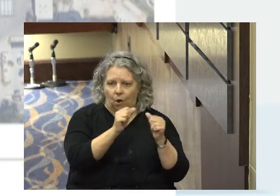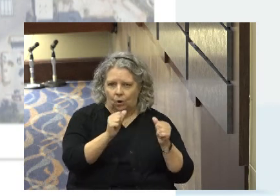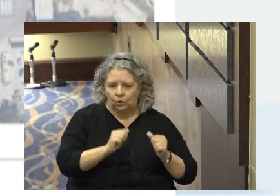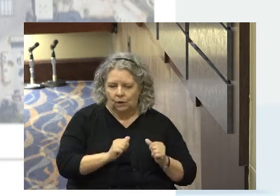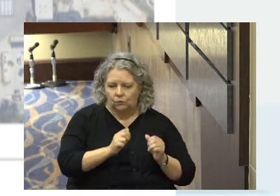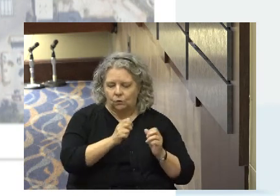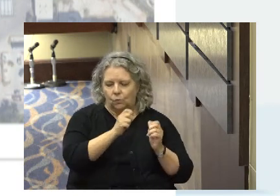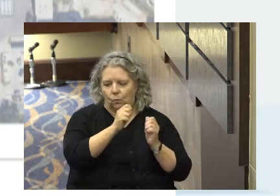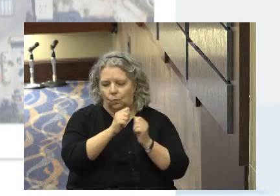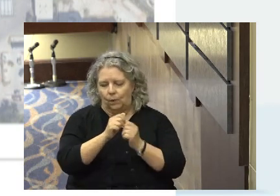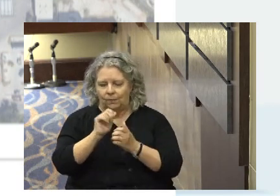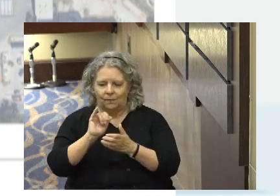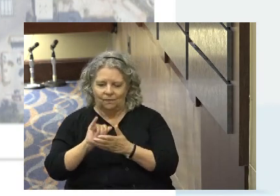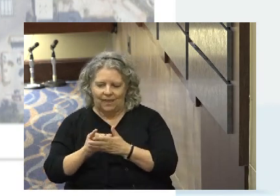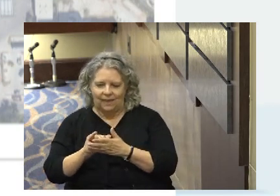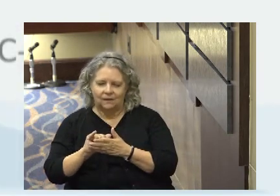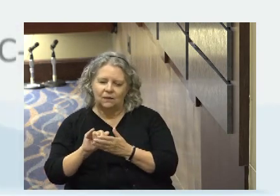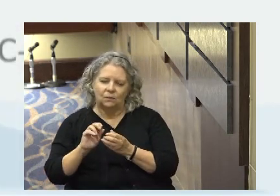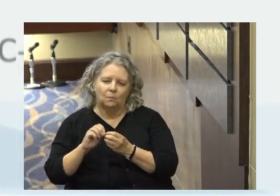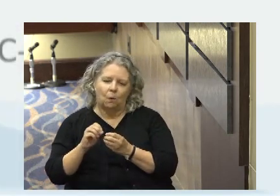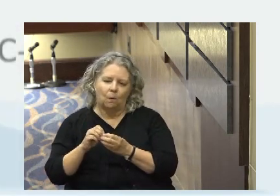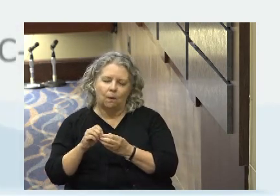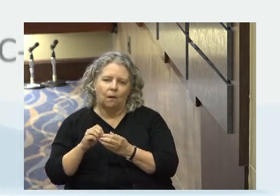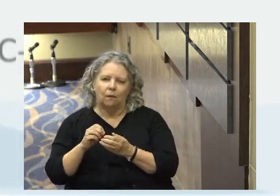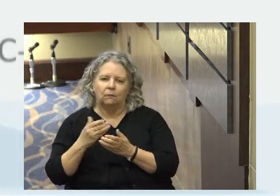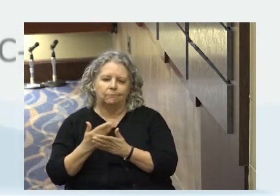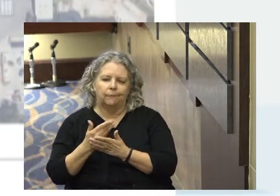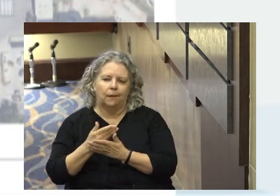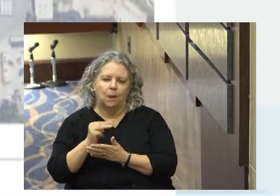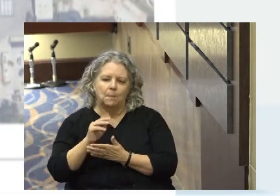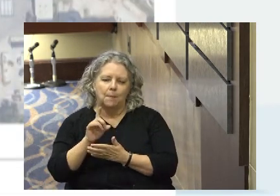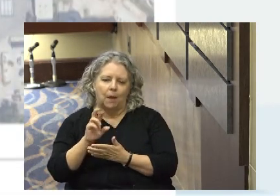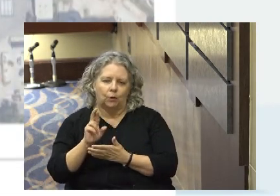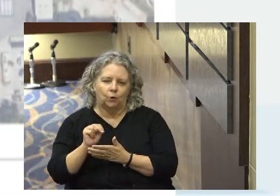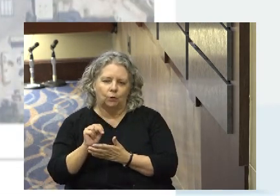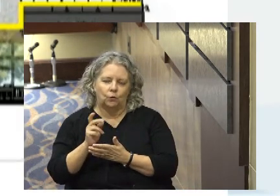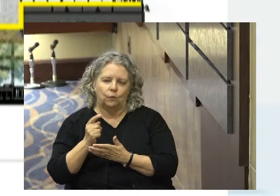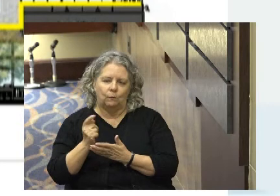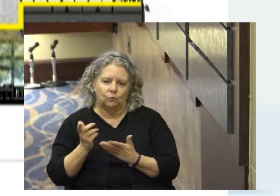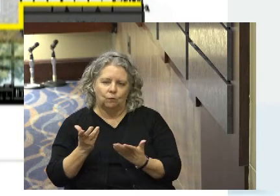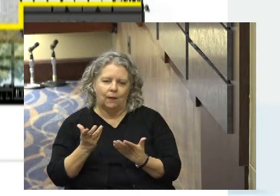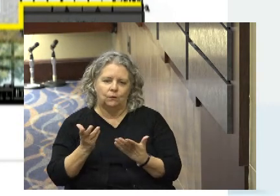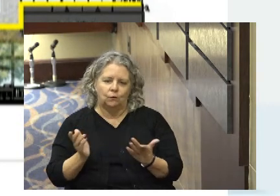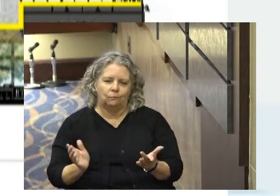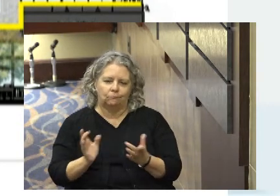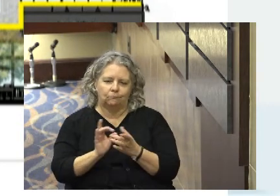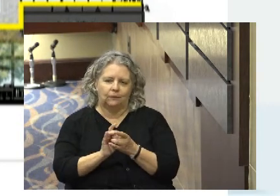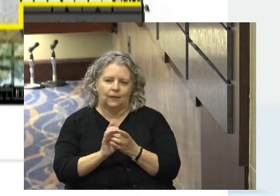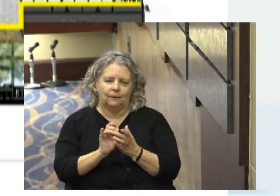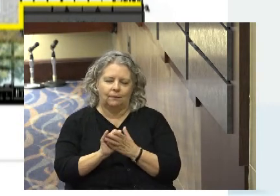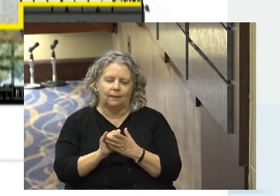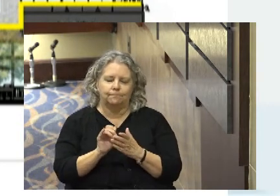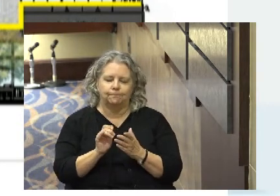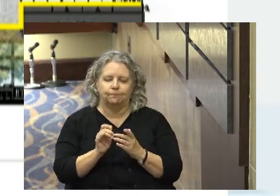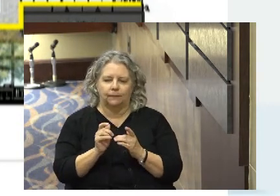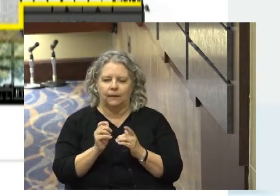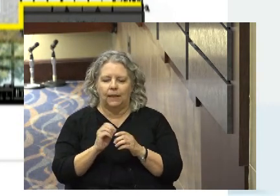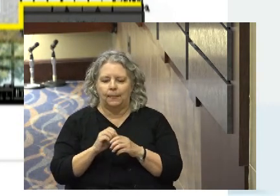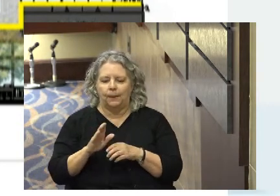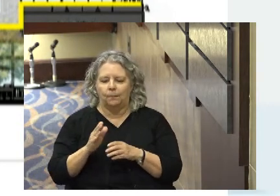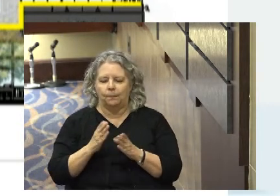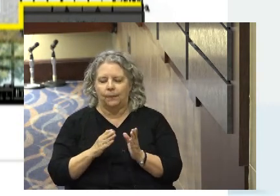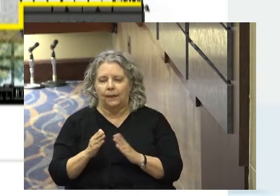more modern development, and so that's what they tried to accomplish with some of their plans. So here's kind of